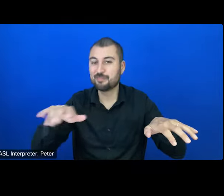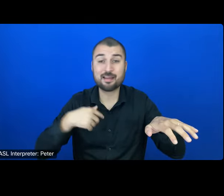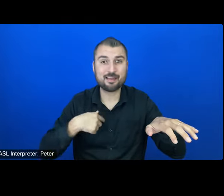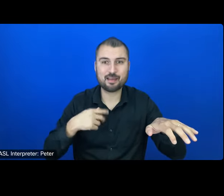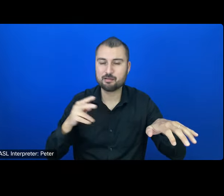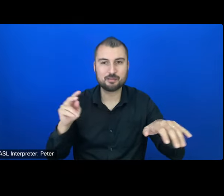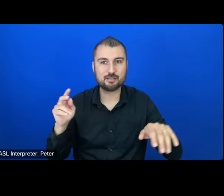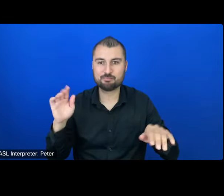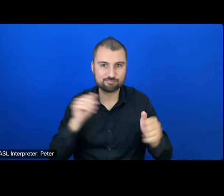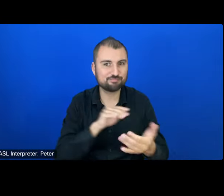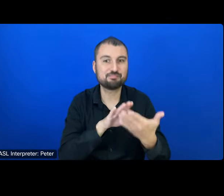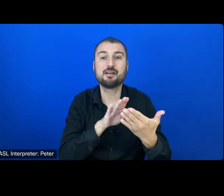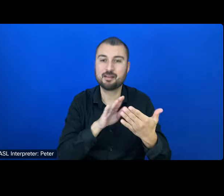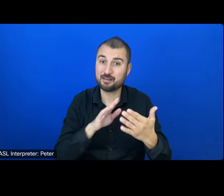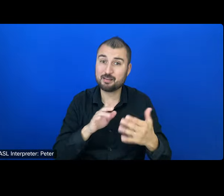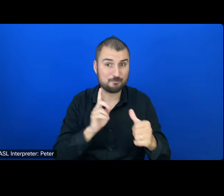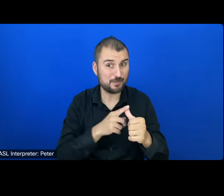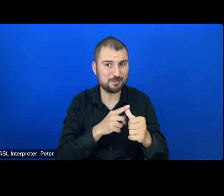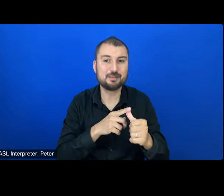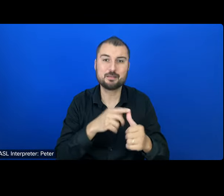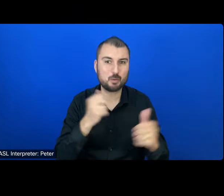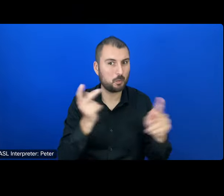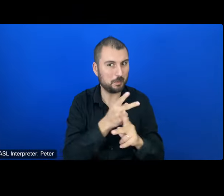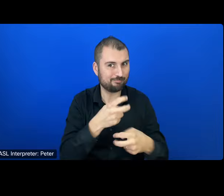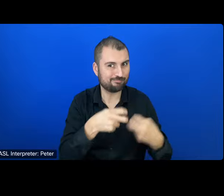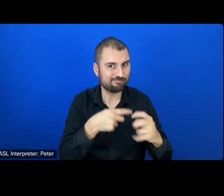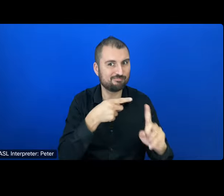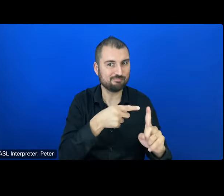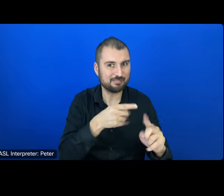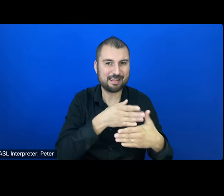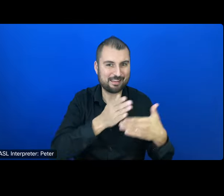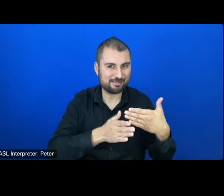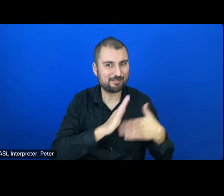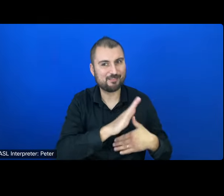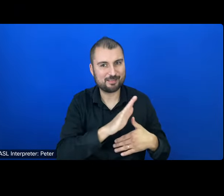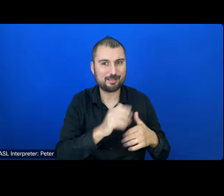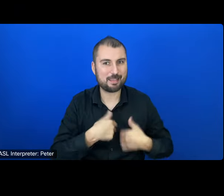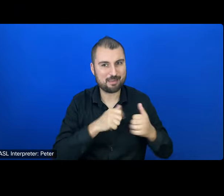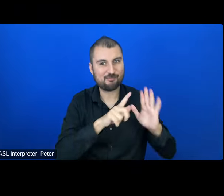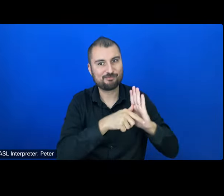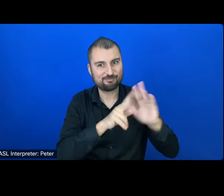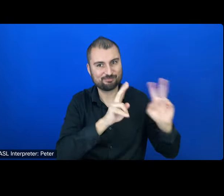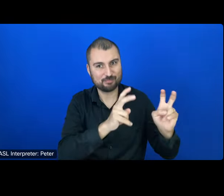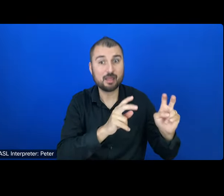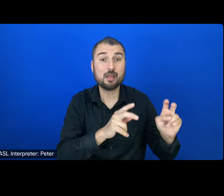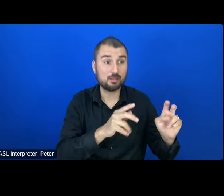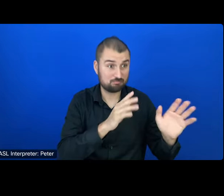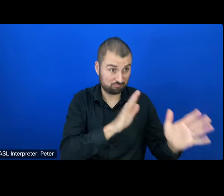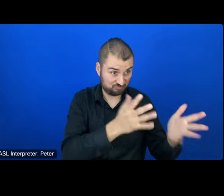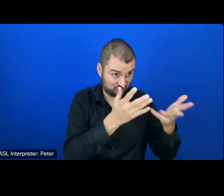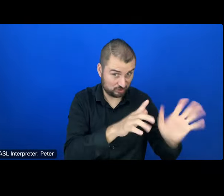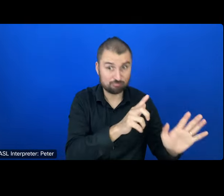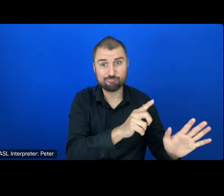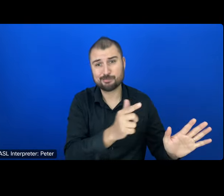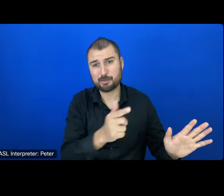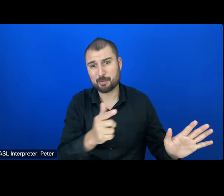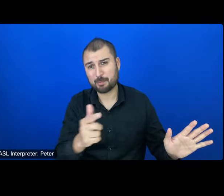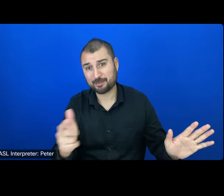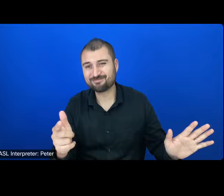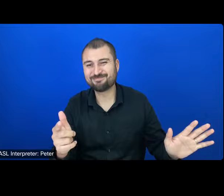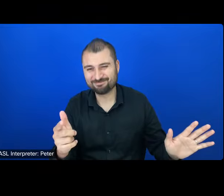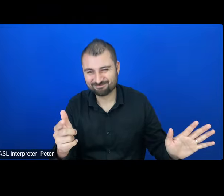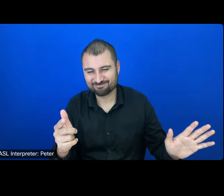that's giving me the most problems first, and it's also end of life, and then I go on down the list.